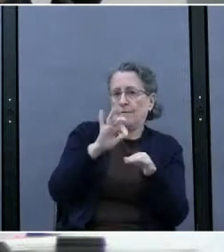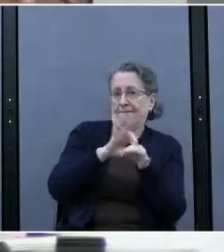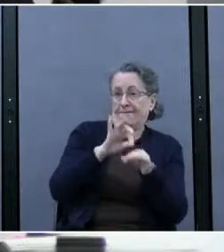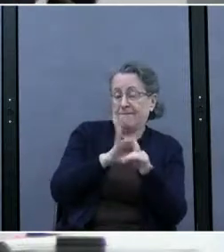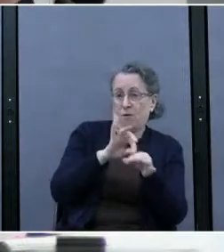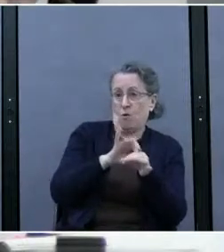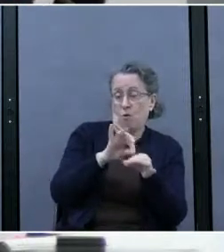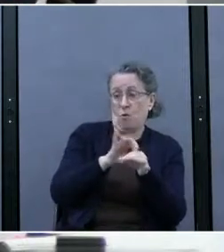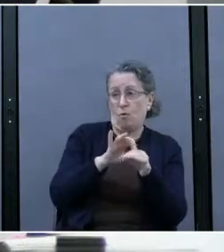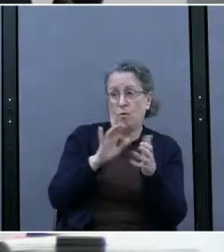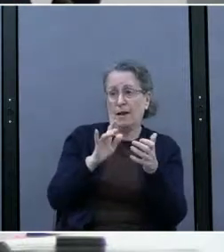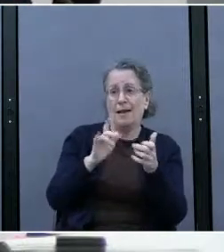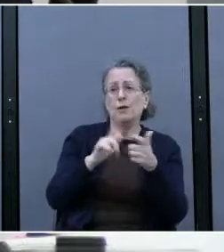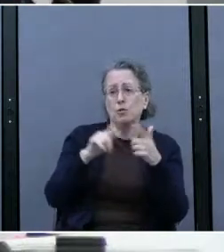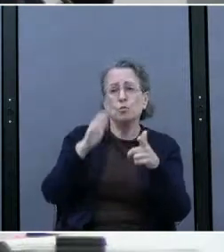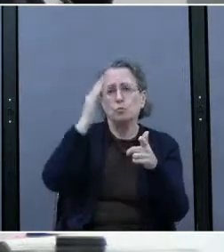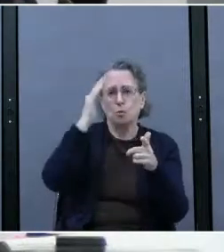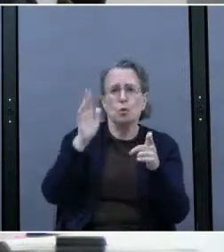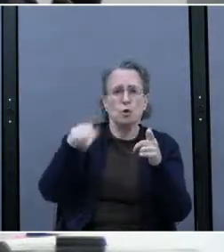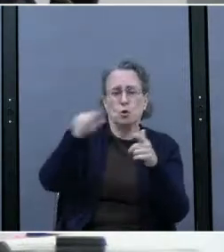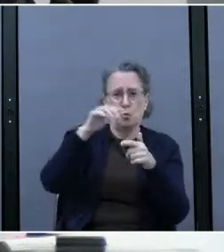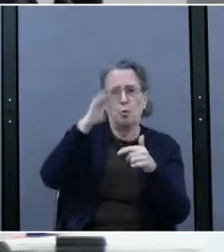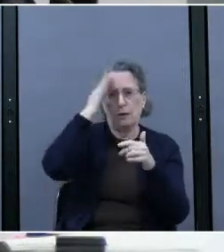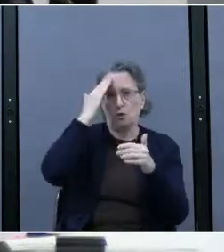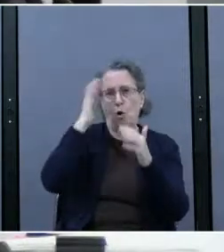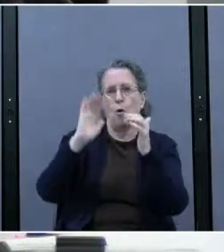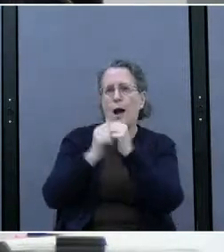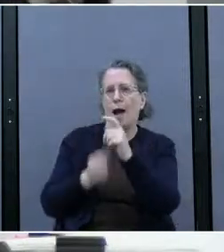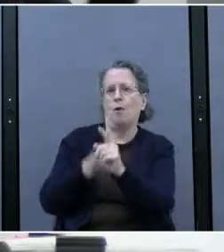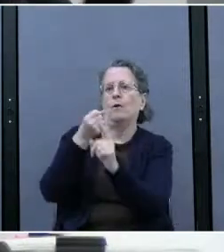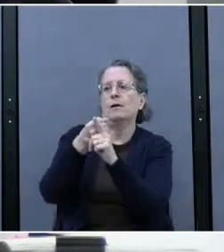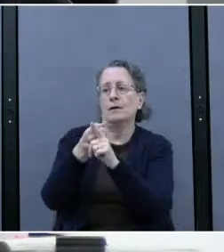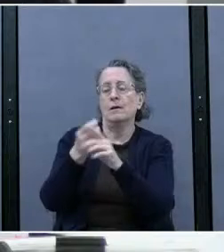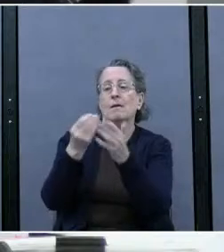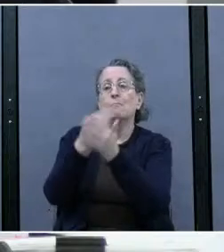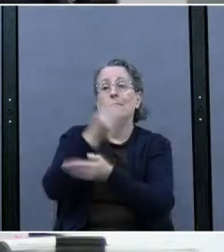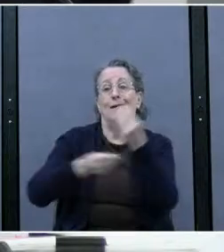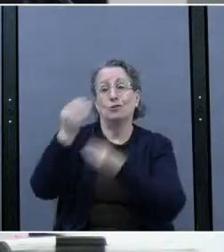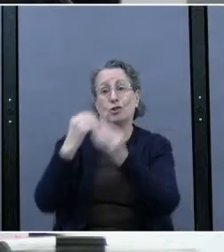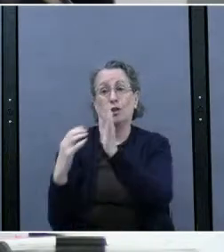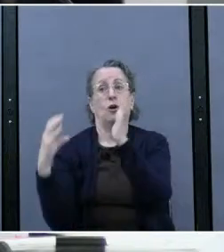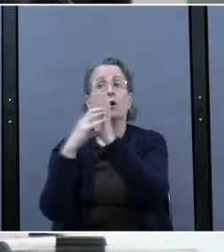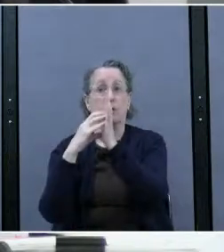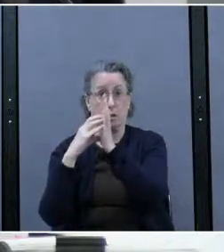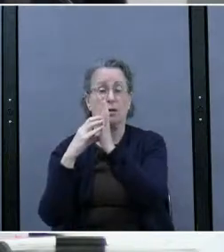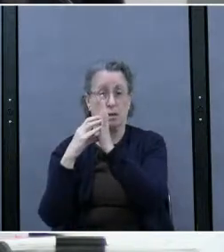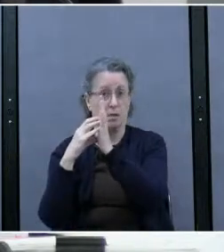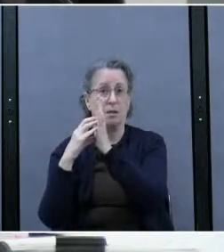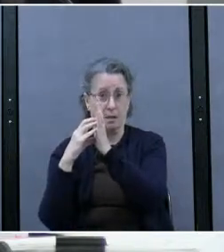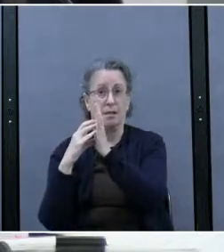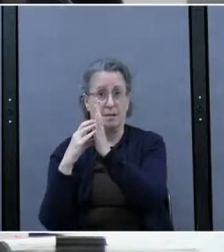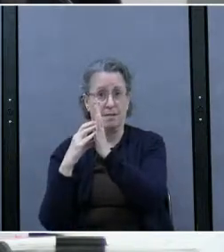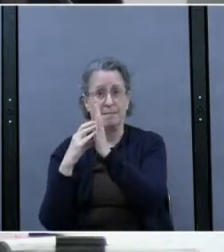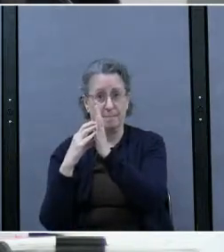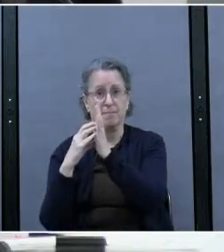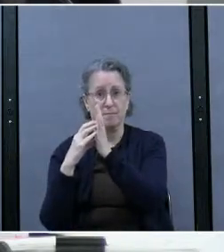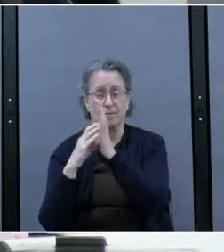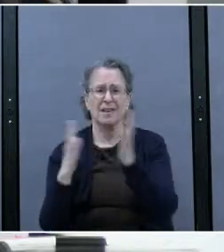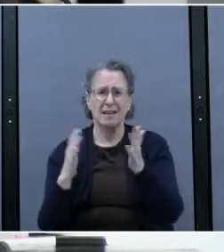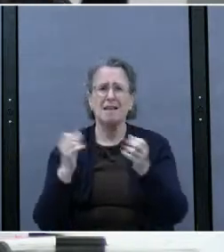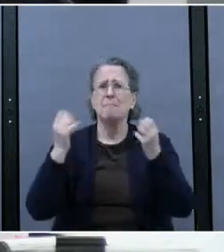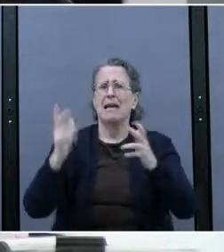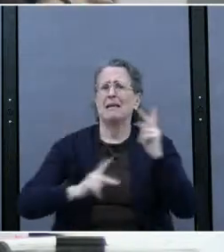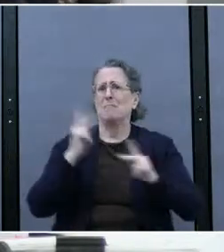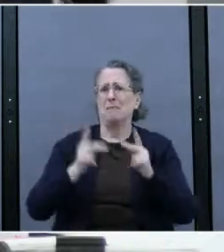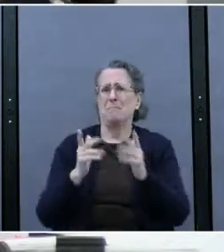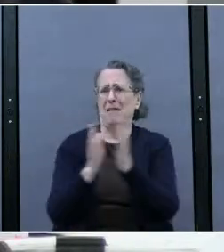as representatives when you get to the budget article. So there's been a lot of questions as to, well, why do we even